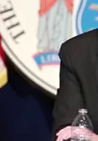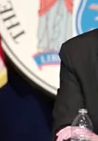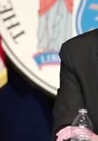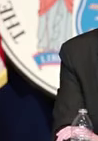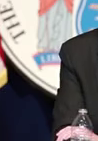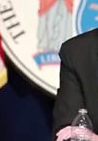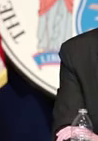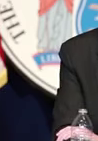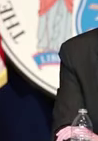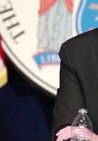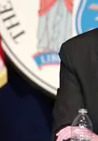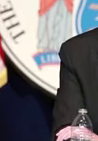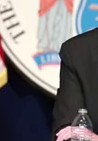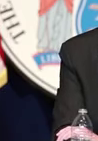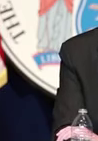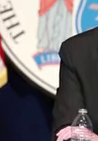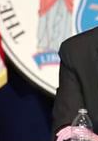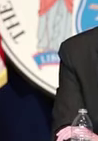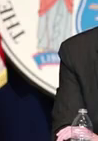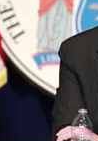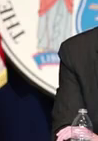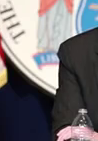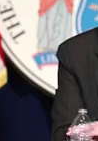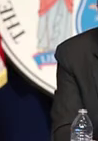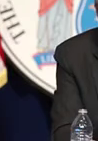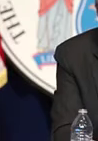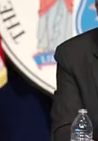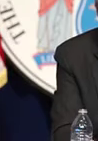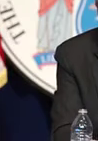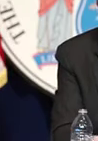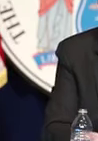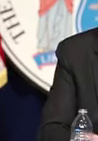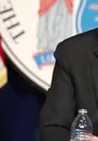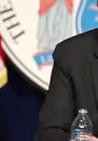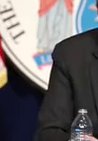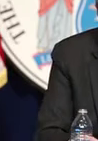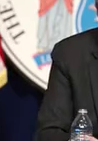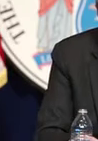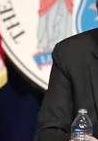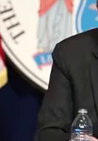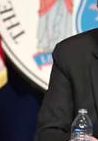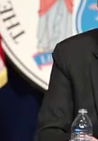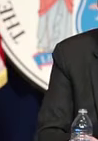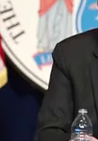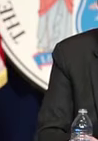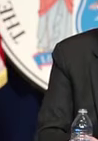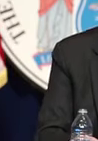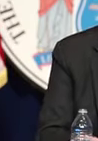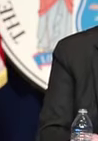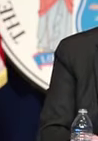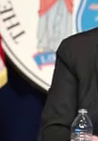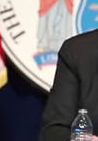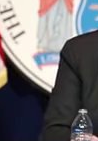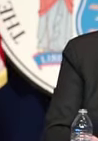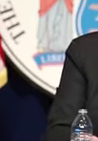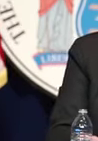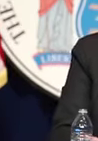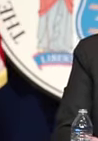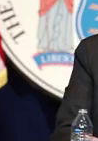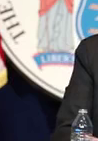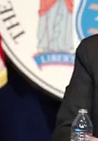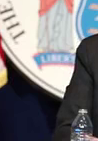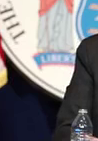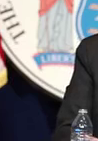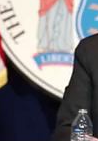covid19.nj.gov/PPE donations, and we'll be in touch to gratefully accept your donations. And we're seeing donations to